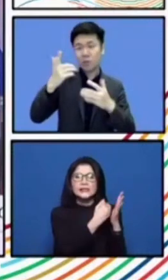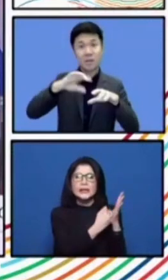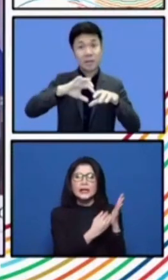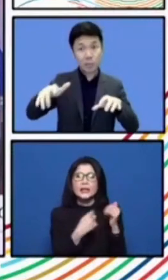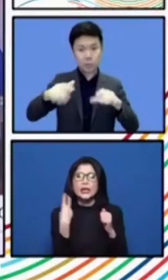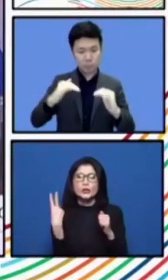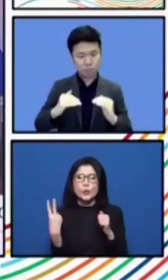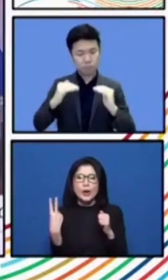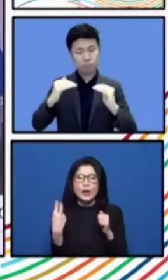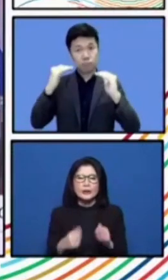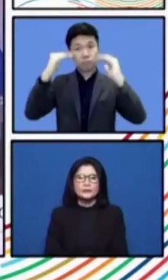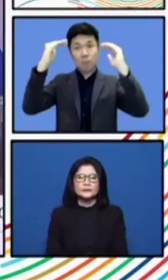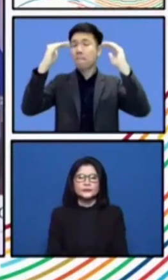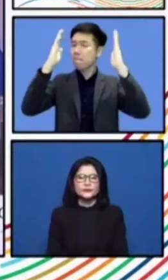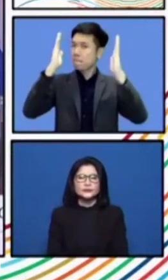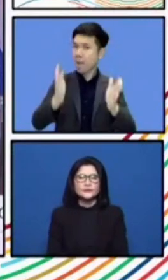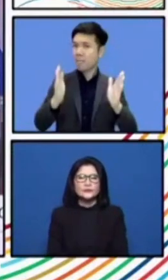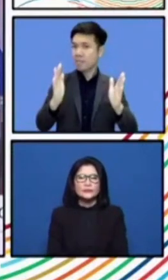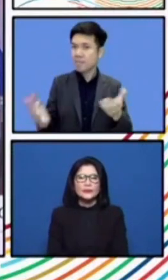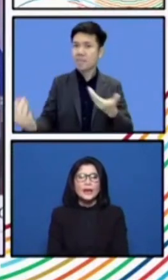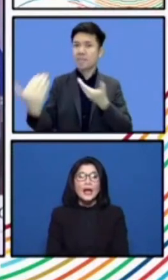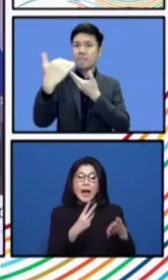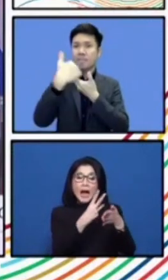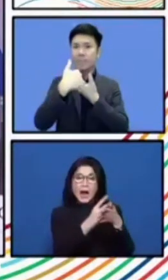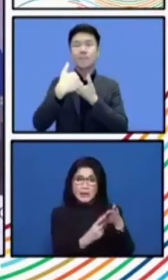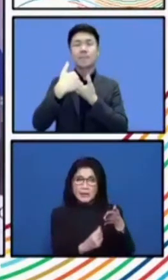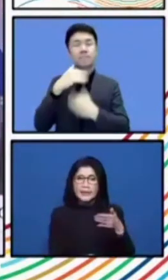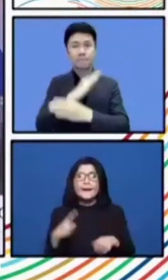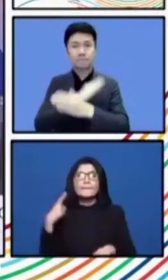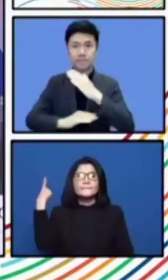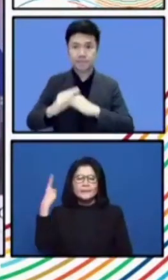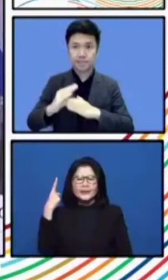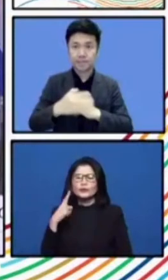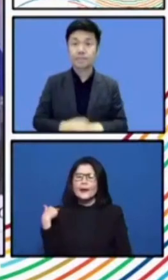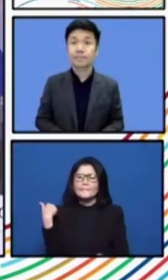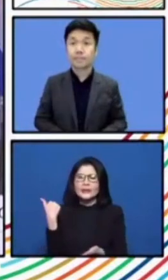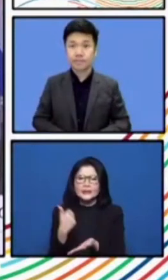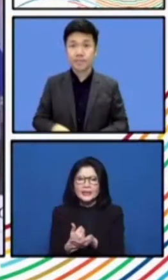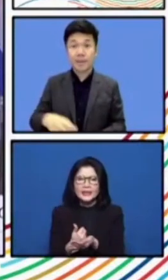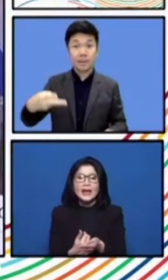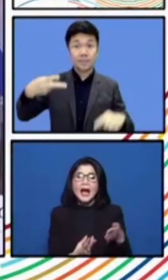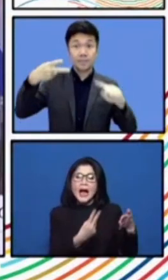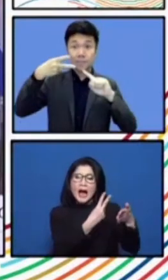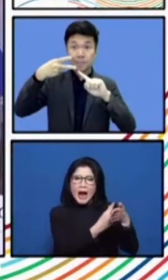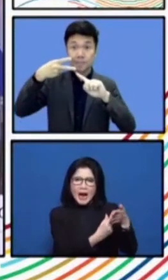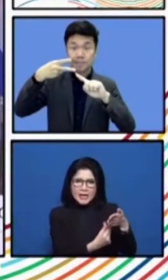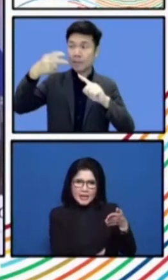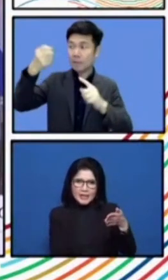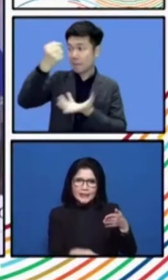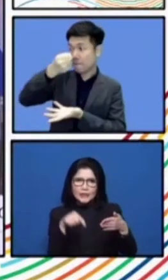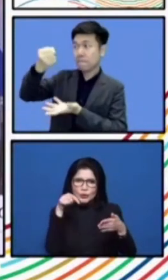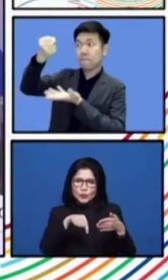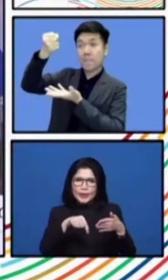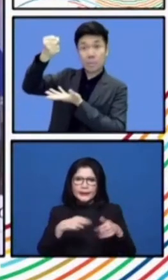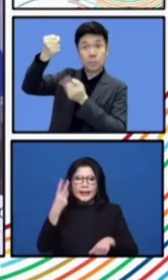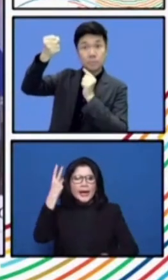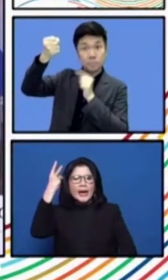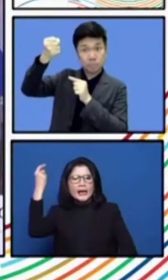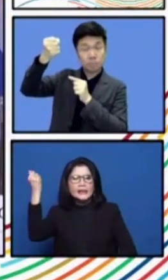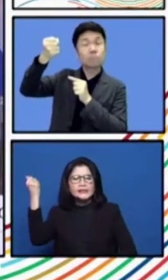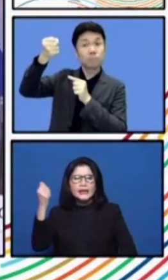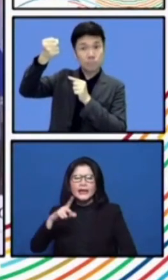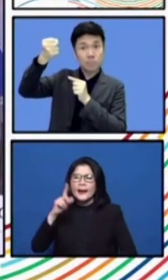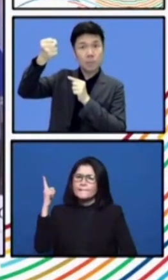that a government budget is the most important economic policy and planning document and is an